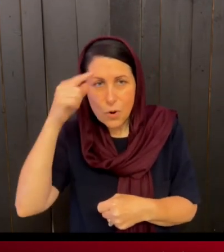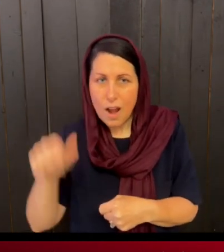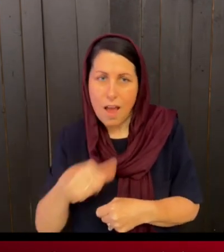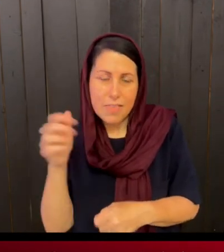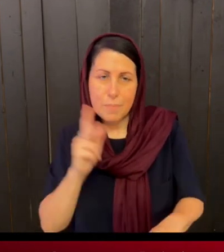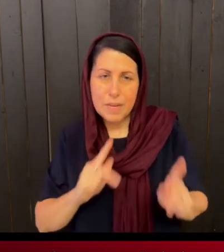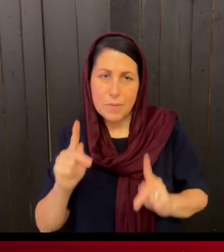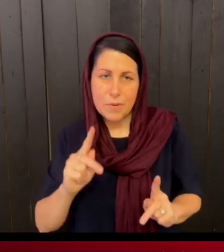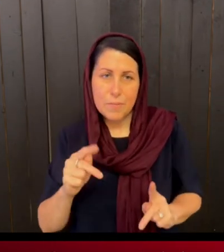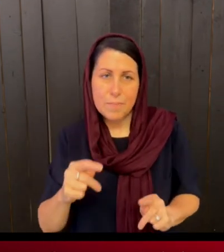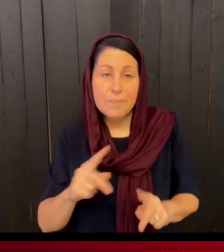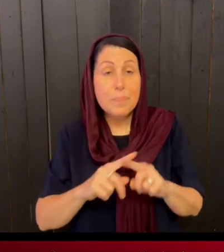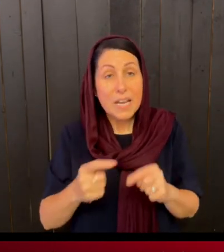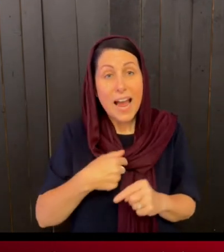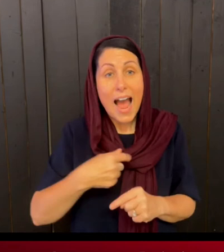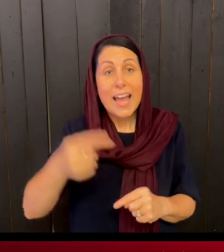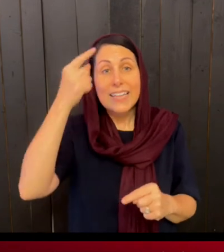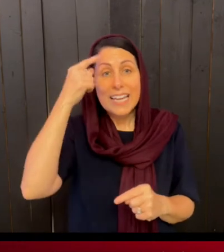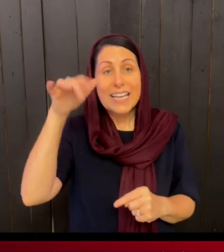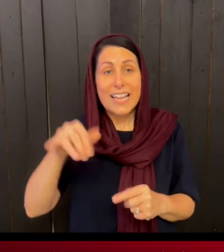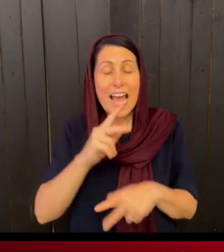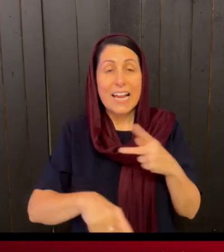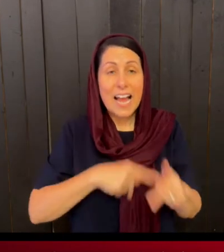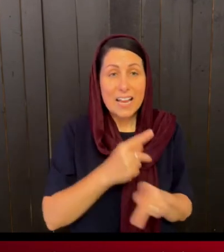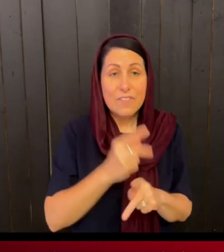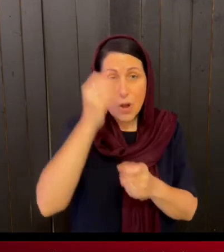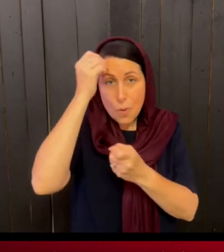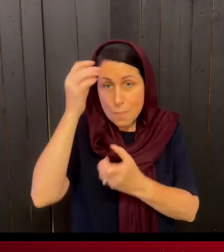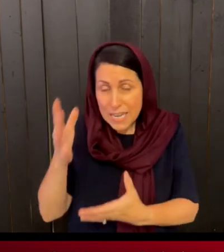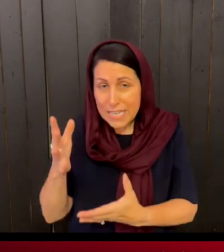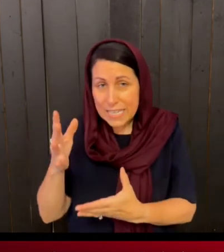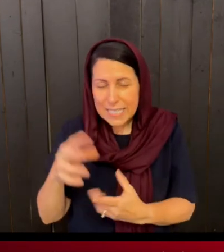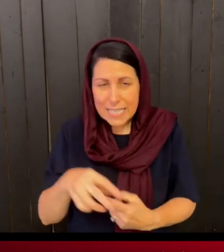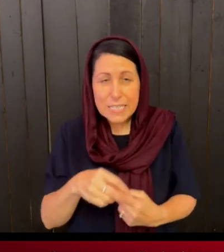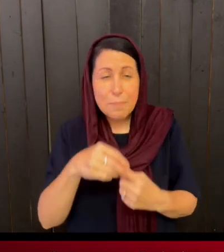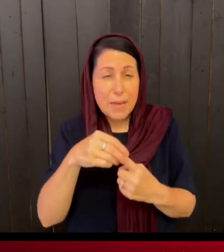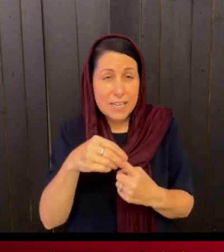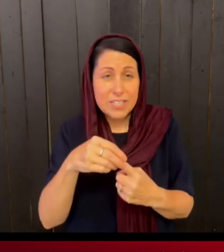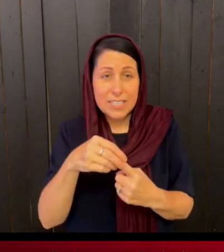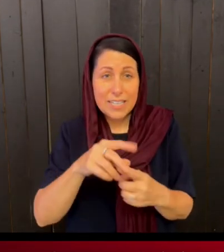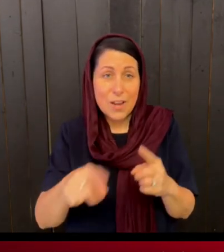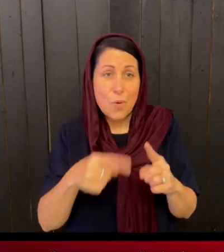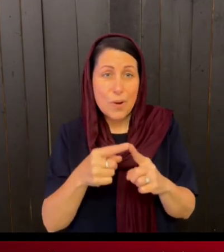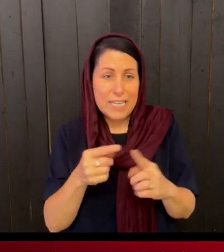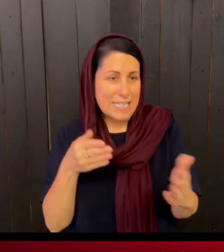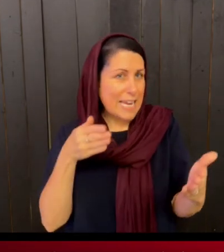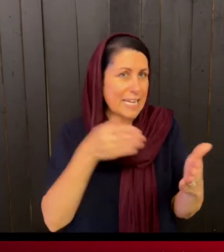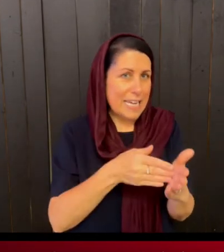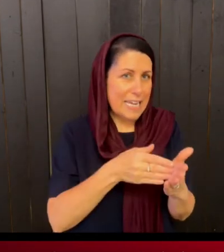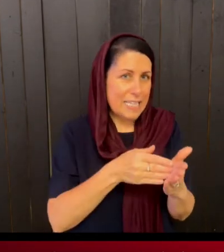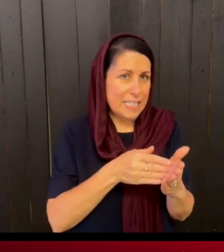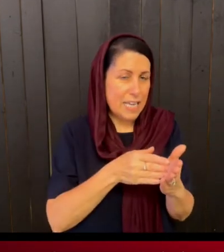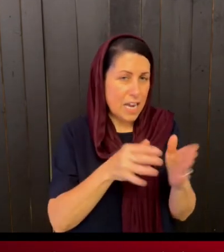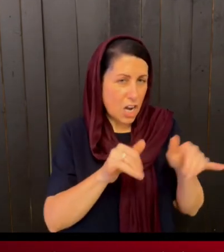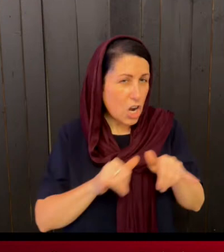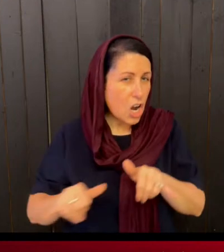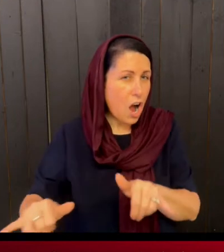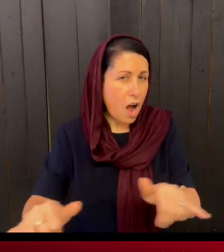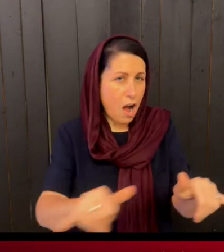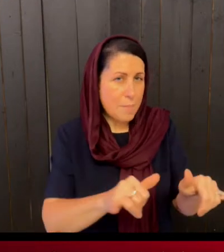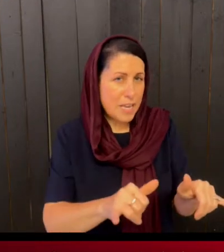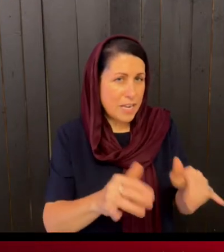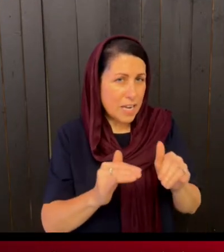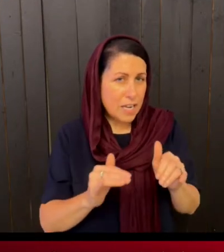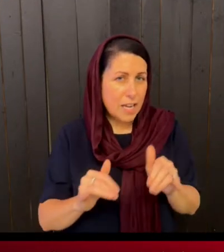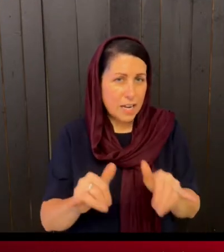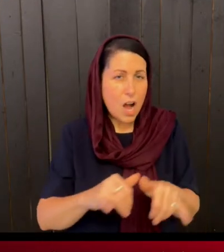but I do think that type of obedience, especially when it goes against common sense and when it goes against